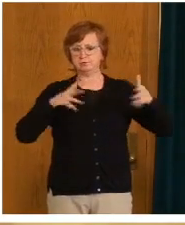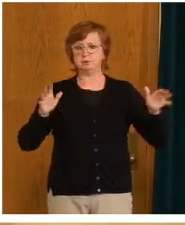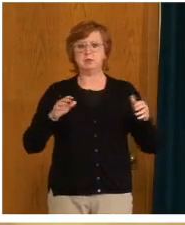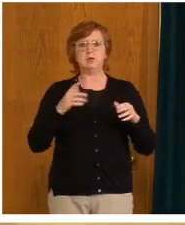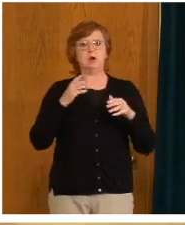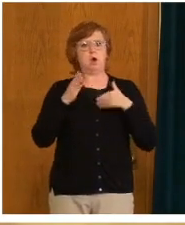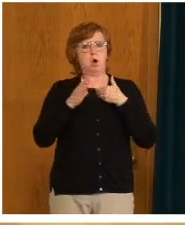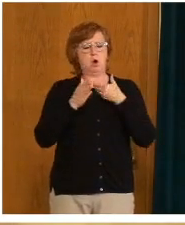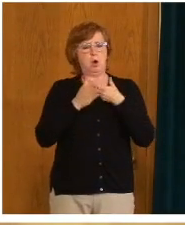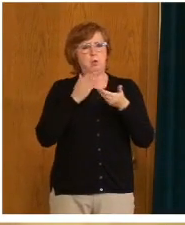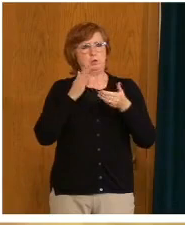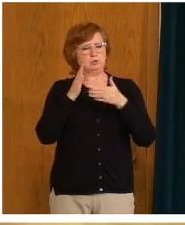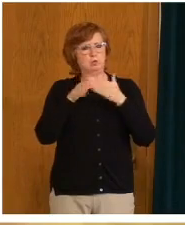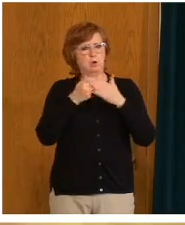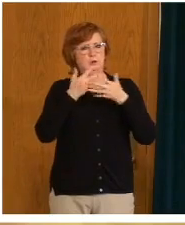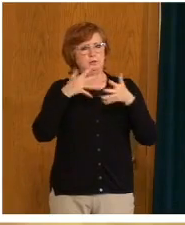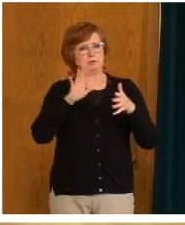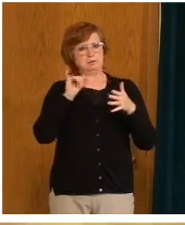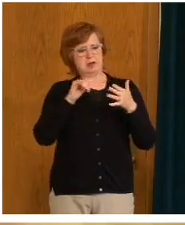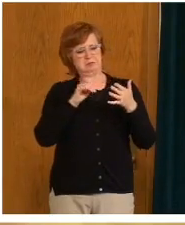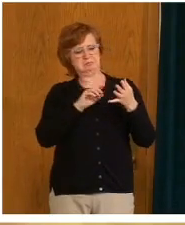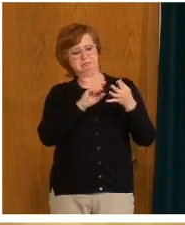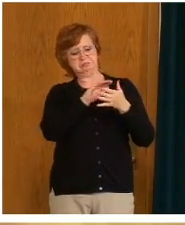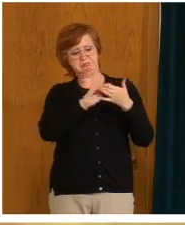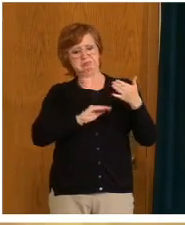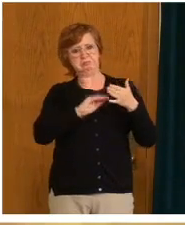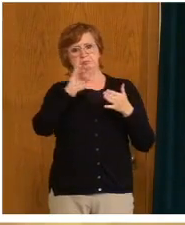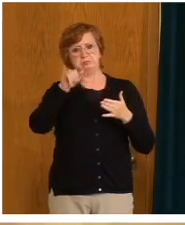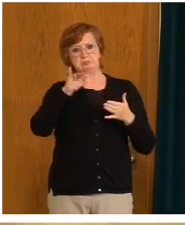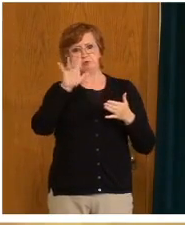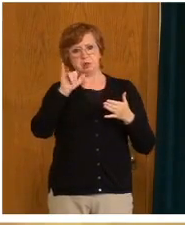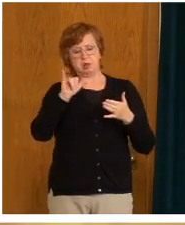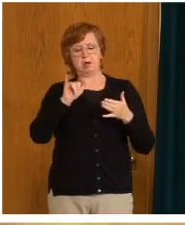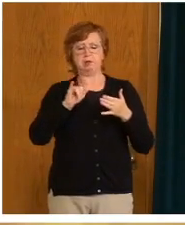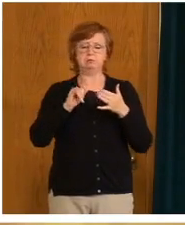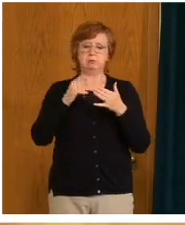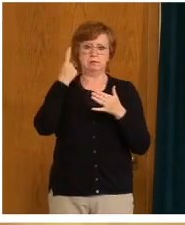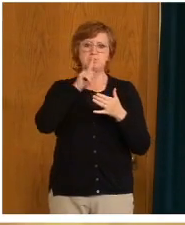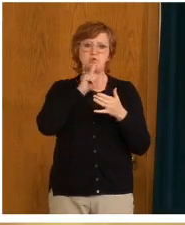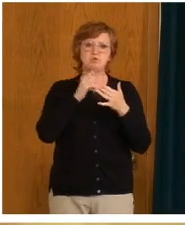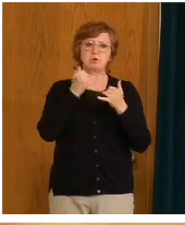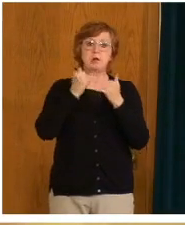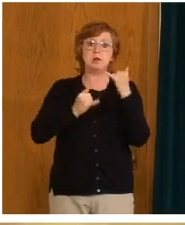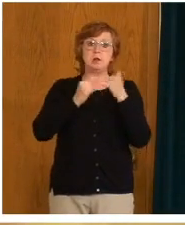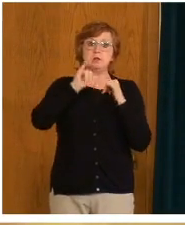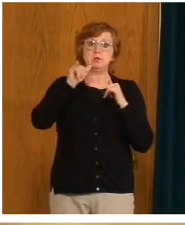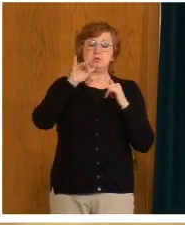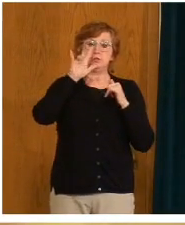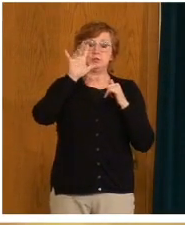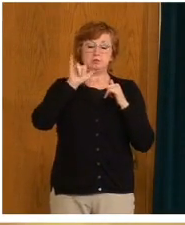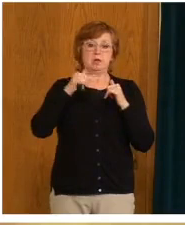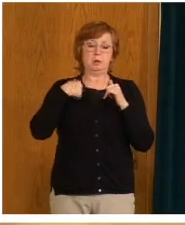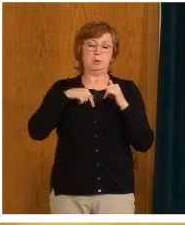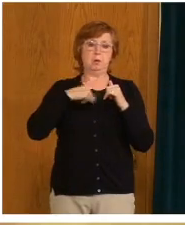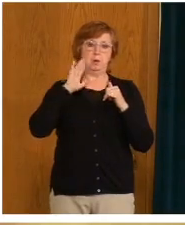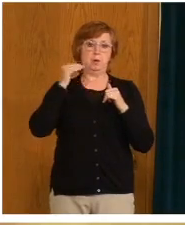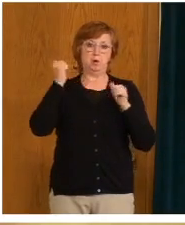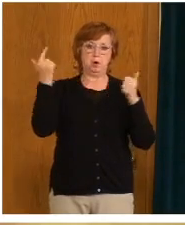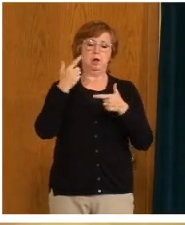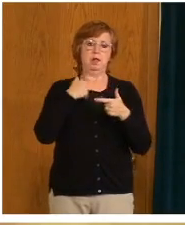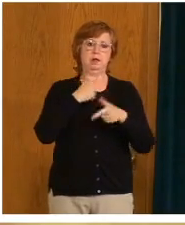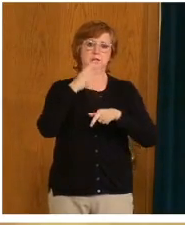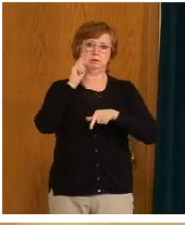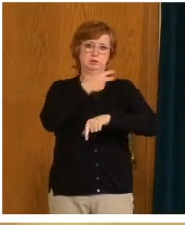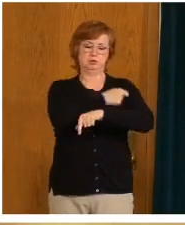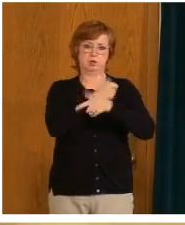shot by sometime in July, and surely we'll have that opportunity by the end of July. And at that point, really the only